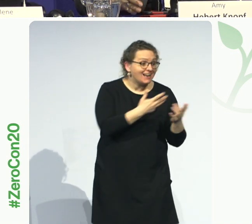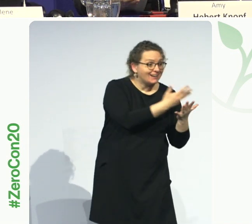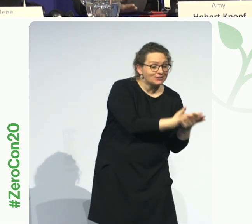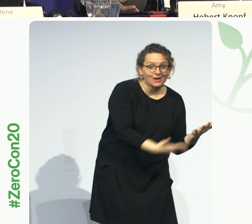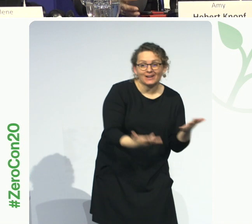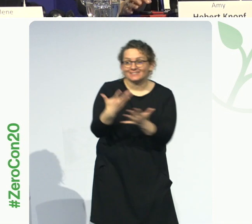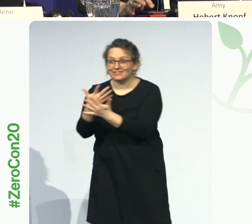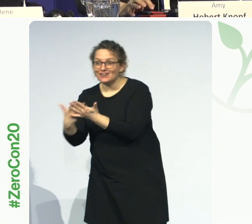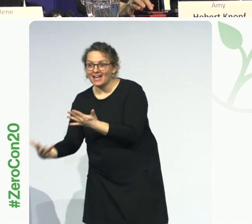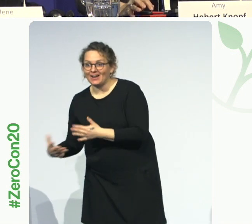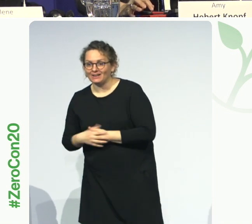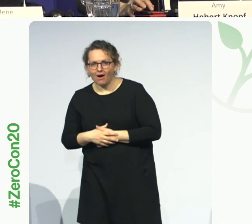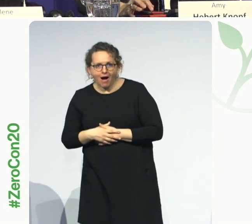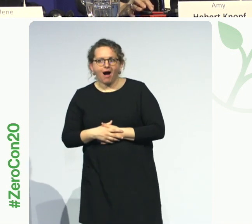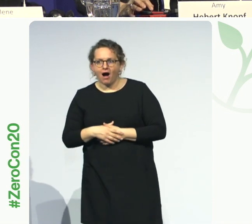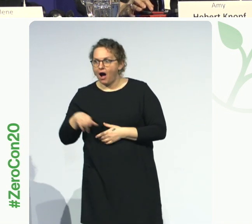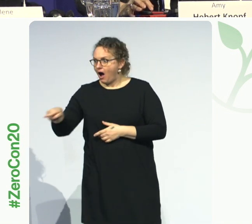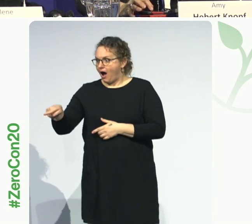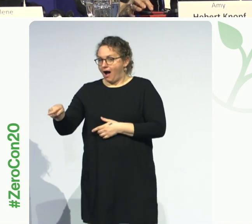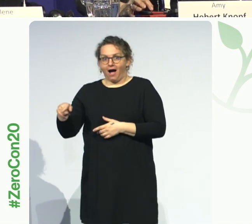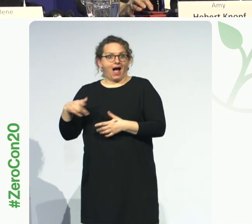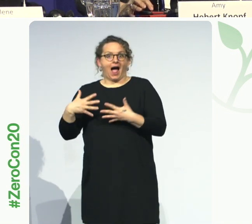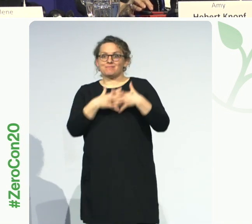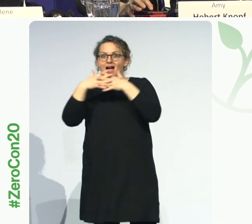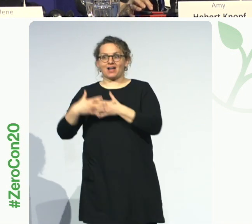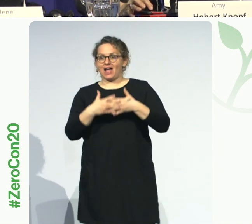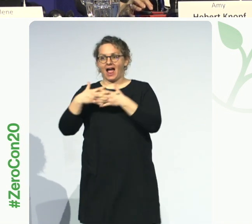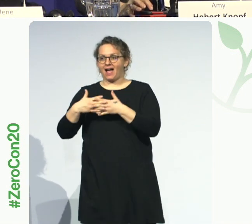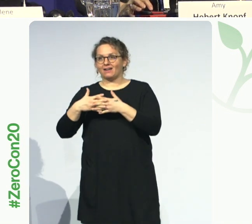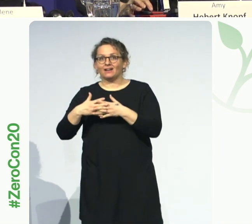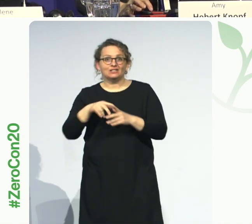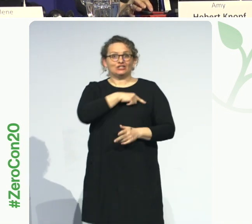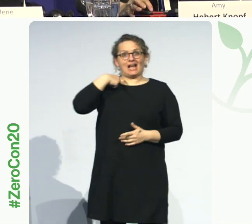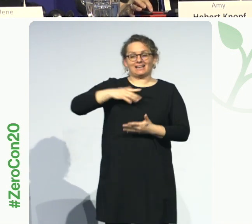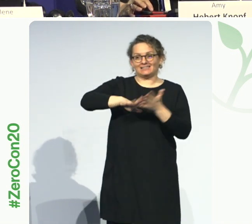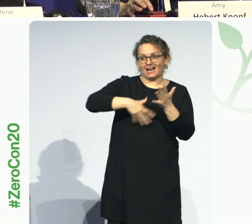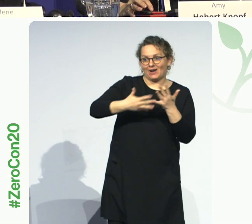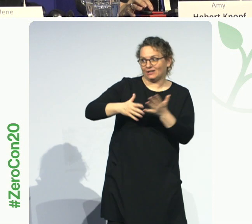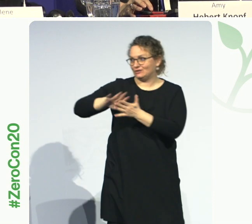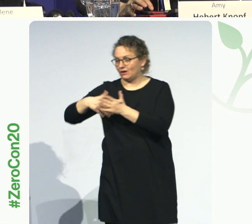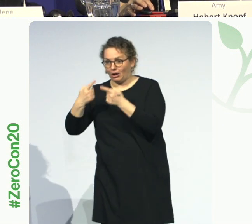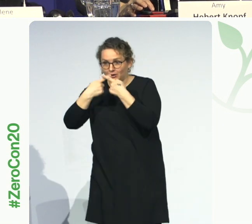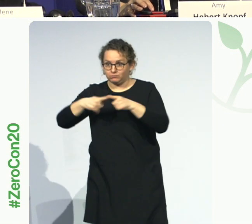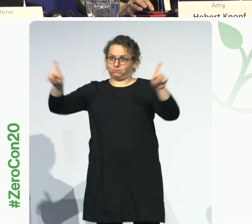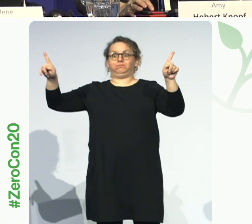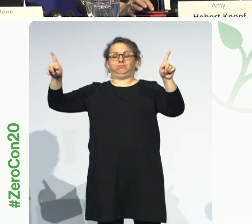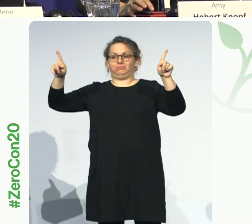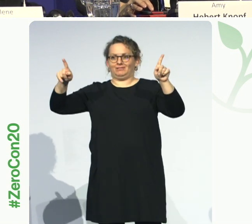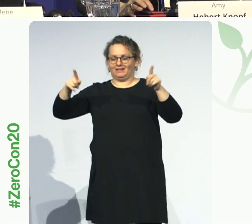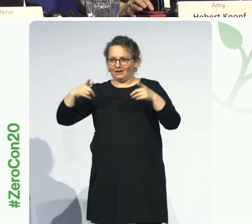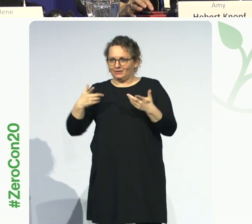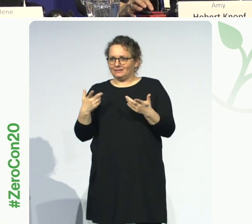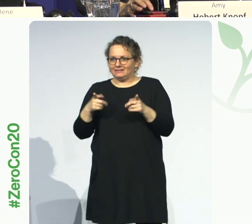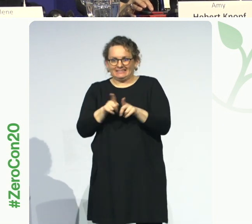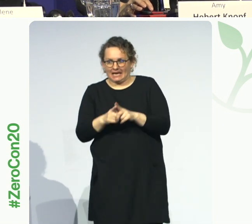our US students who are deaf, and American Sign Language for our deaf Chinese interns. But most important,